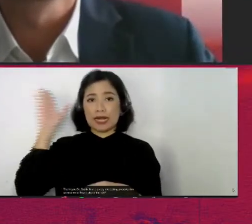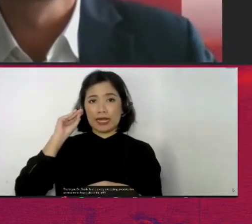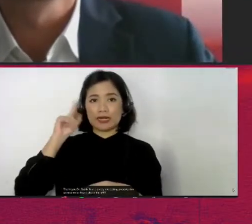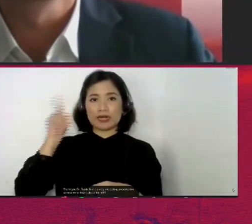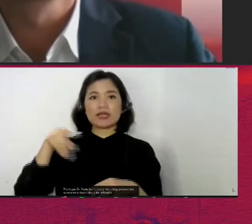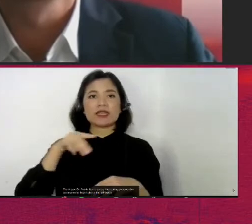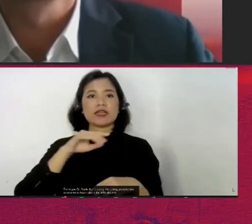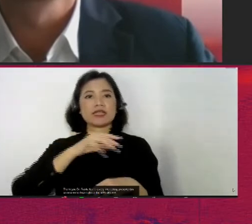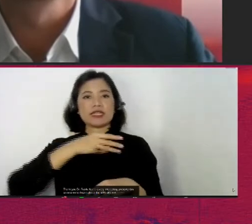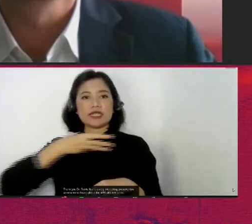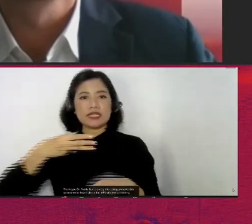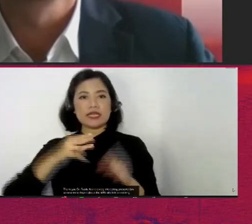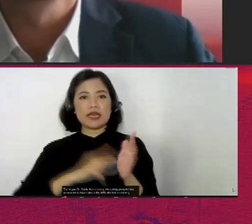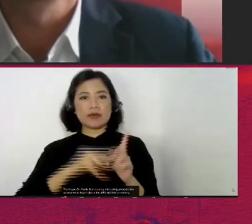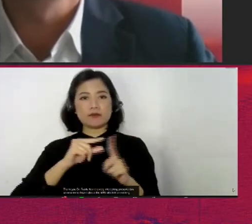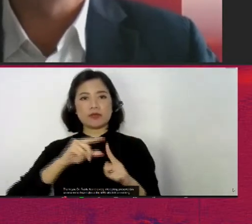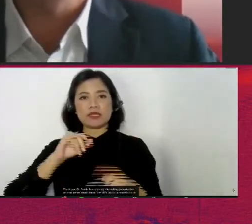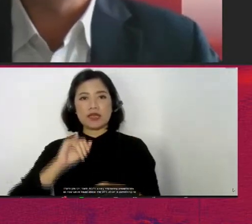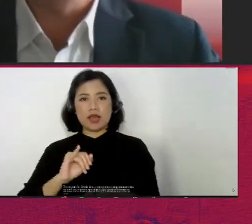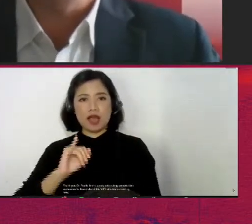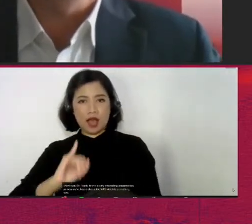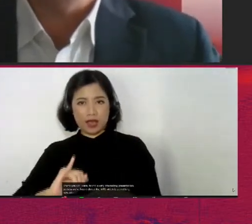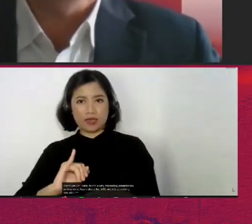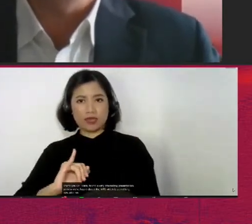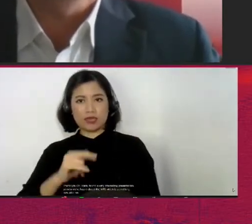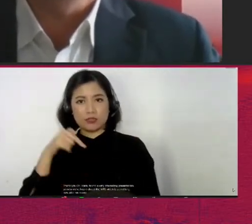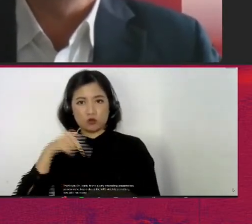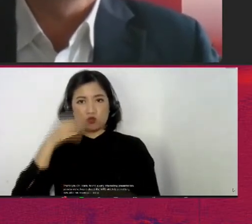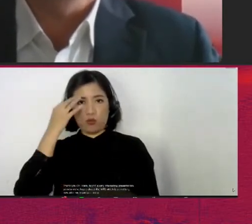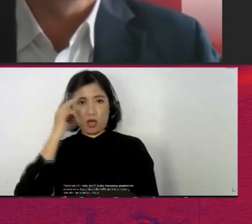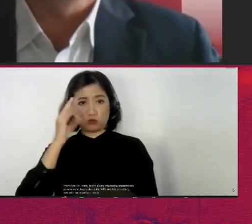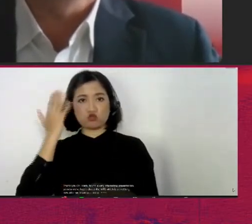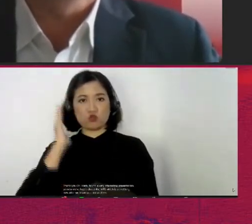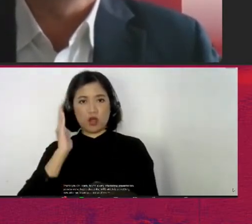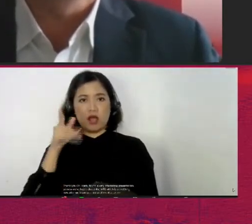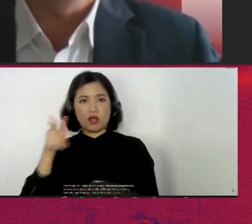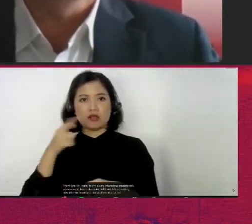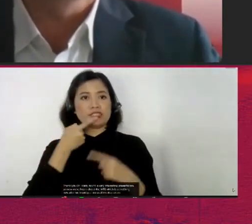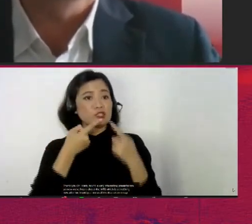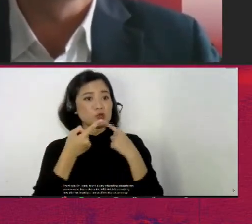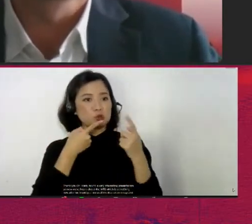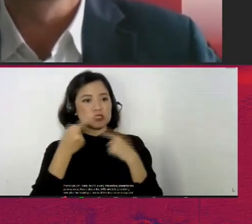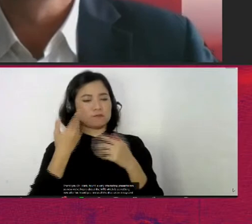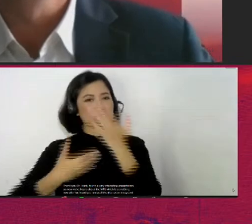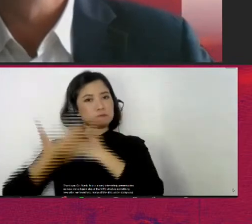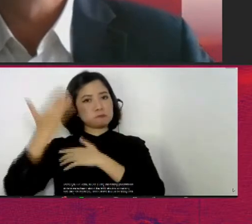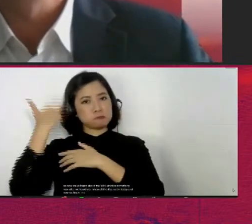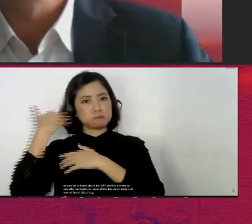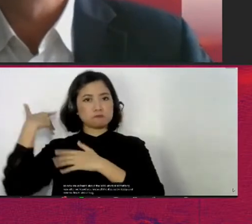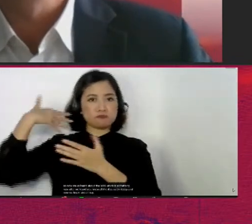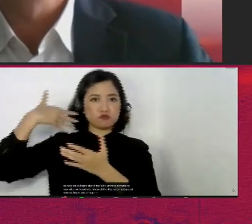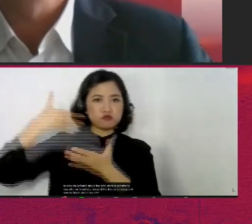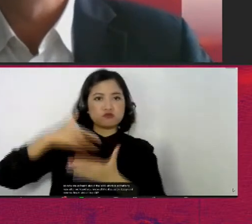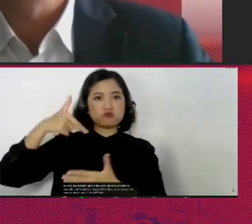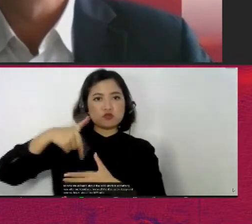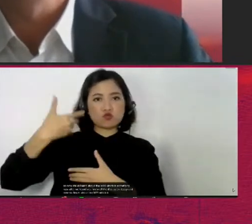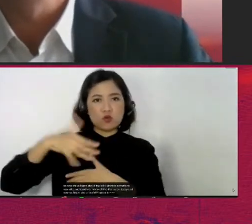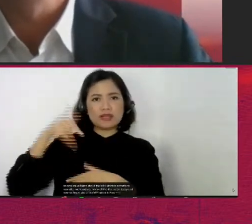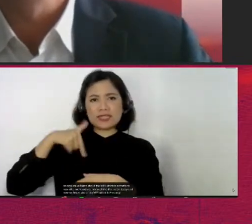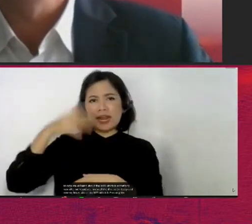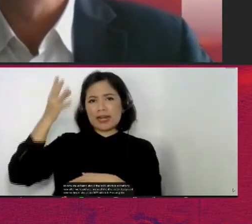is something new after we heard, all the discussion today, and now we heard about the EMPI, which is probably